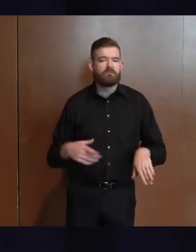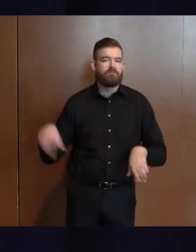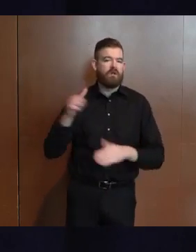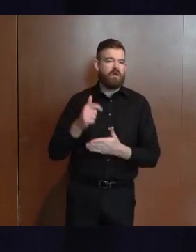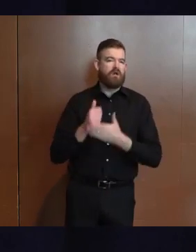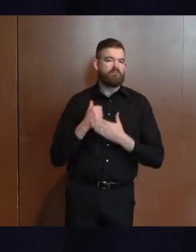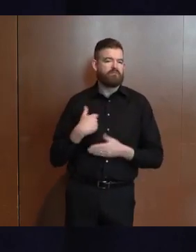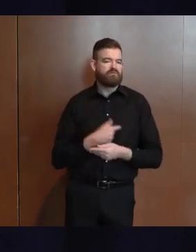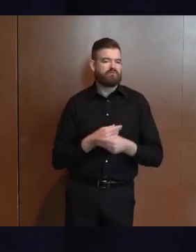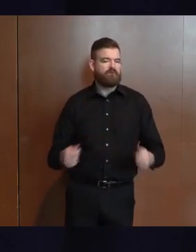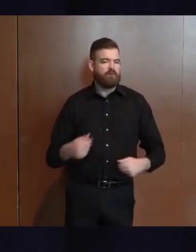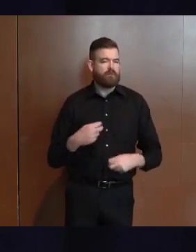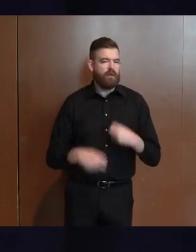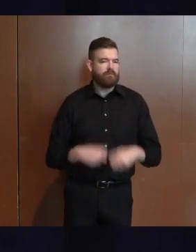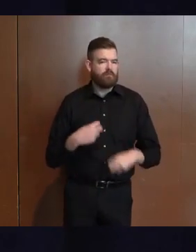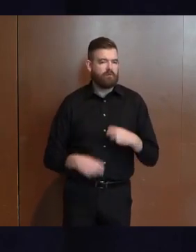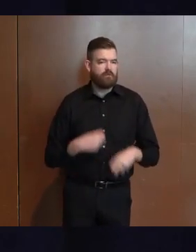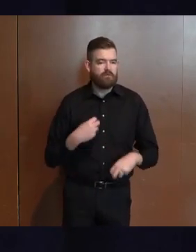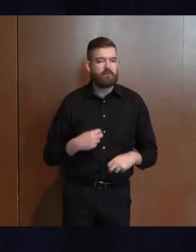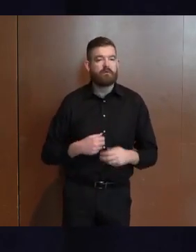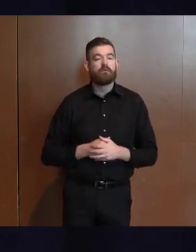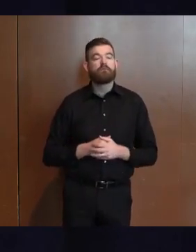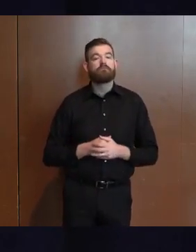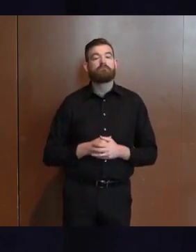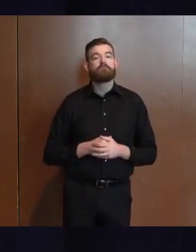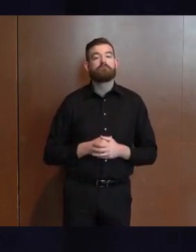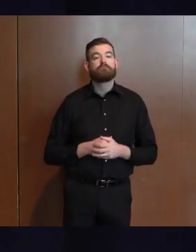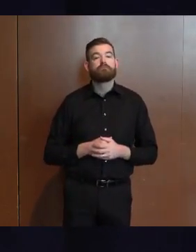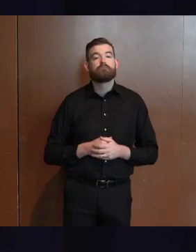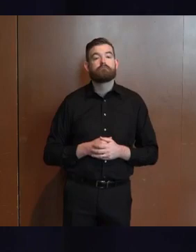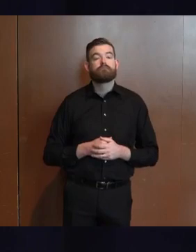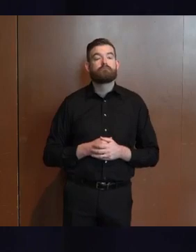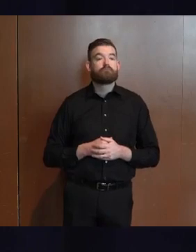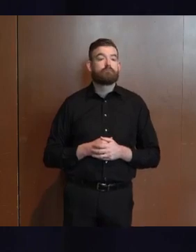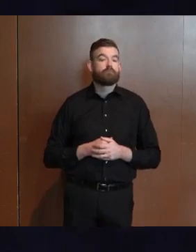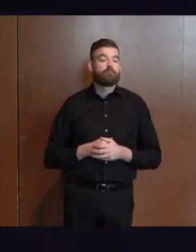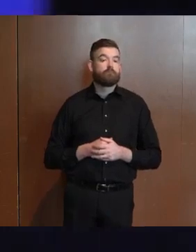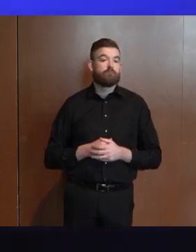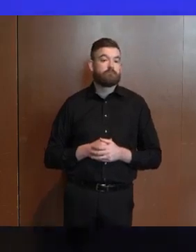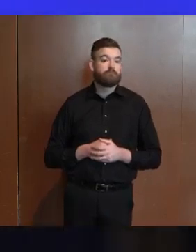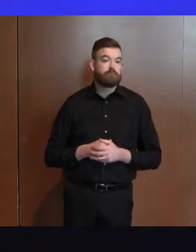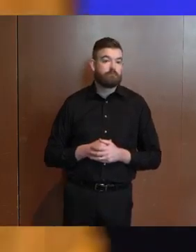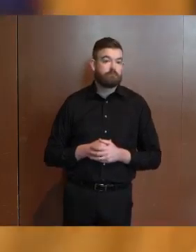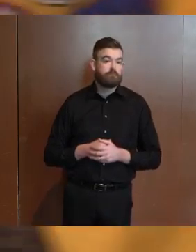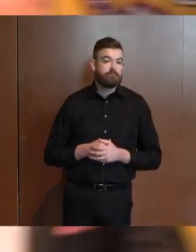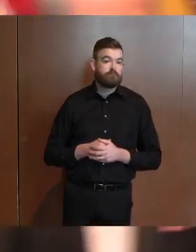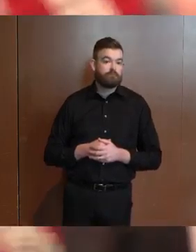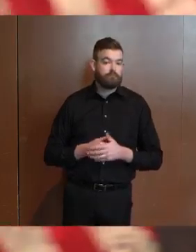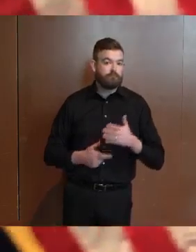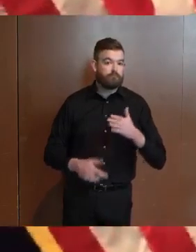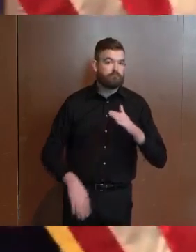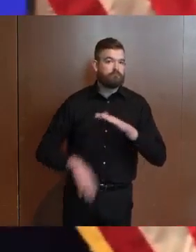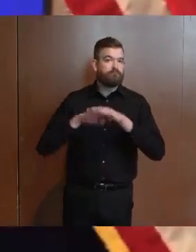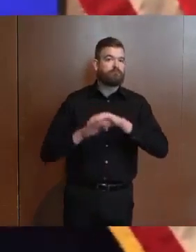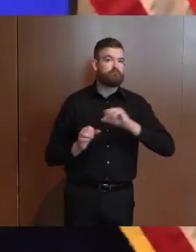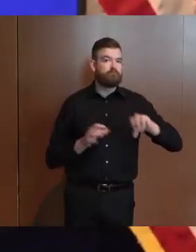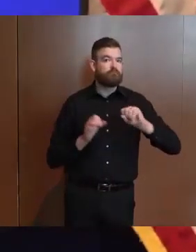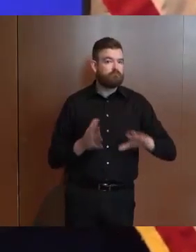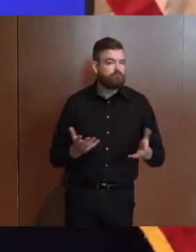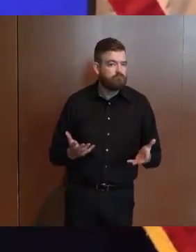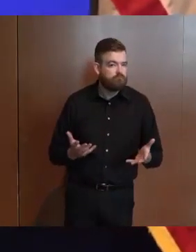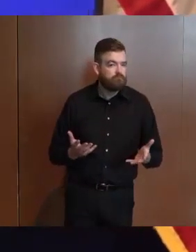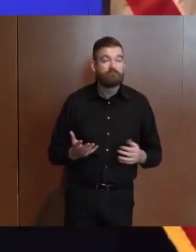that we'll have this need, this storage need? I don't have a specific day, but soon. And let me just use that as a